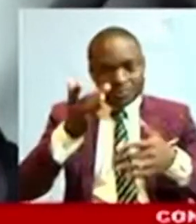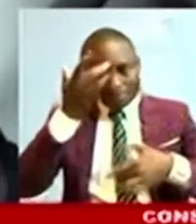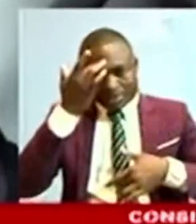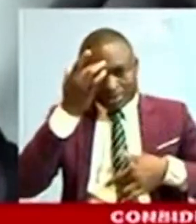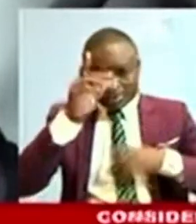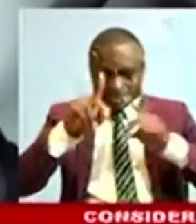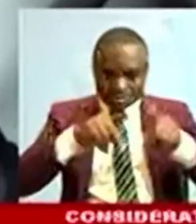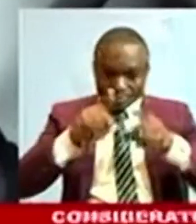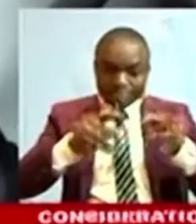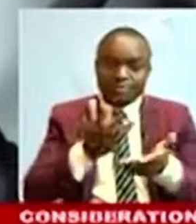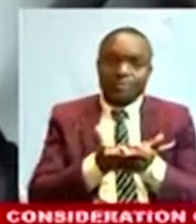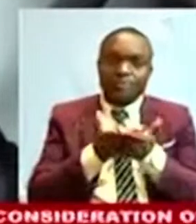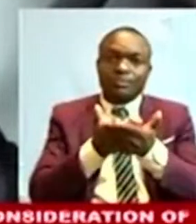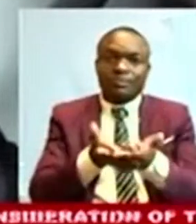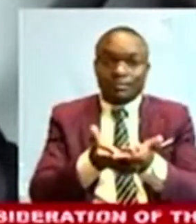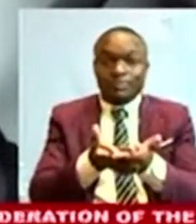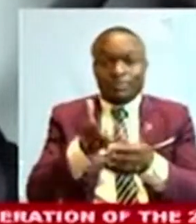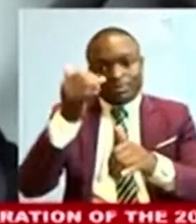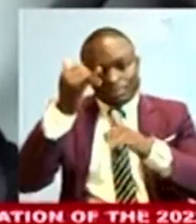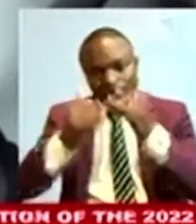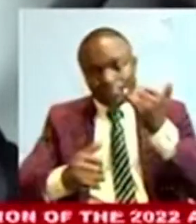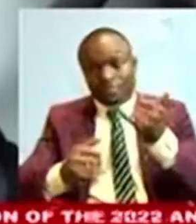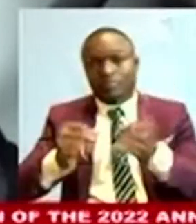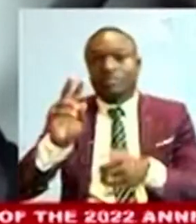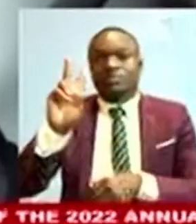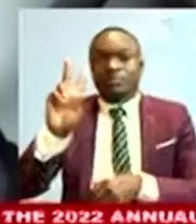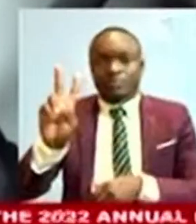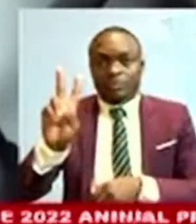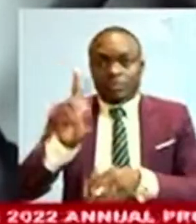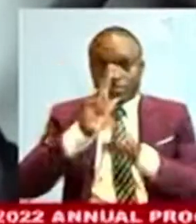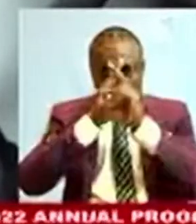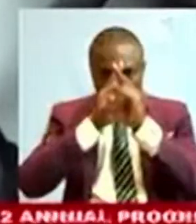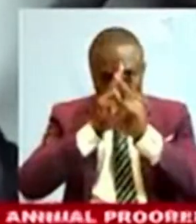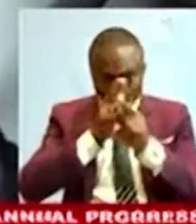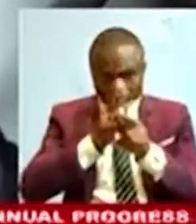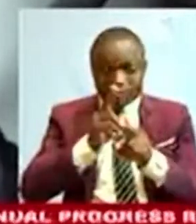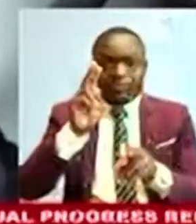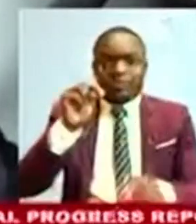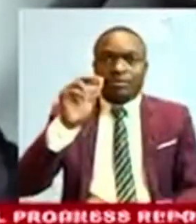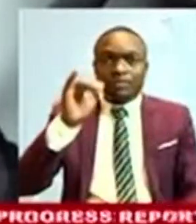you. Honorable members, let's take the last two from Honorable Nyambose and Honorable Kafoya.